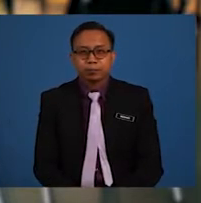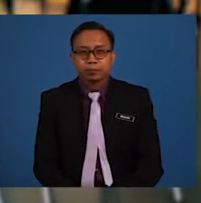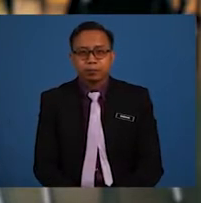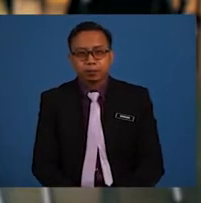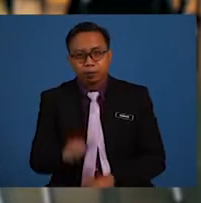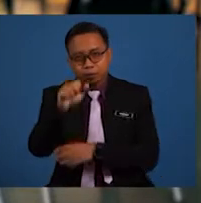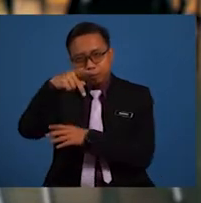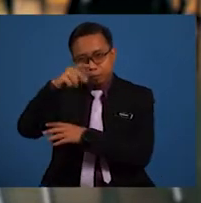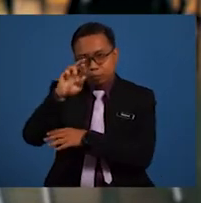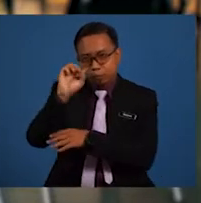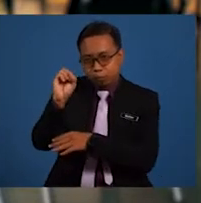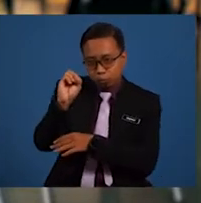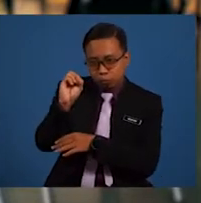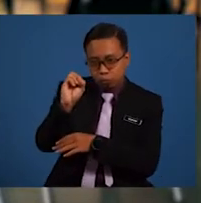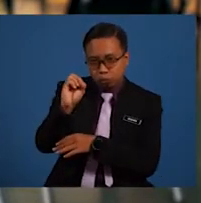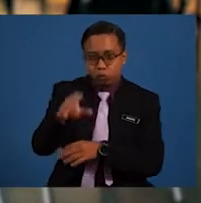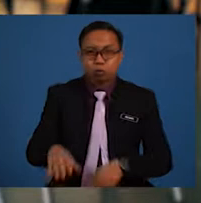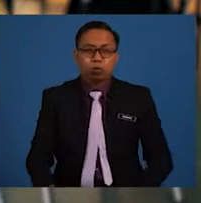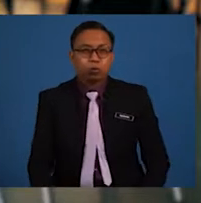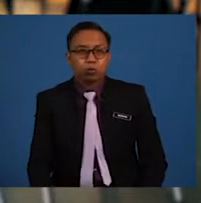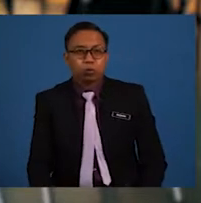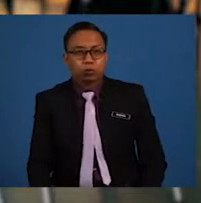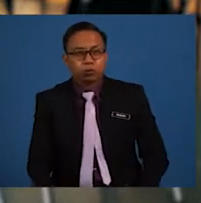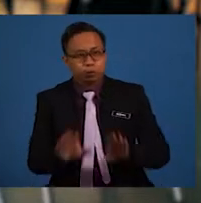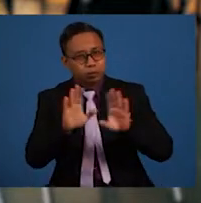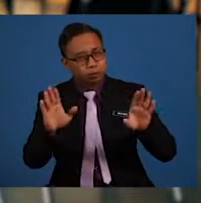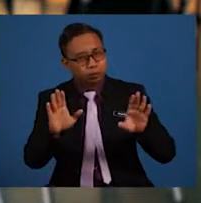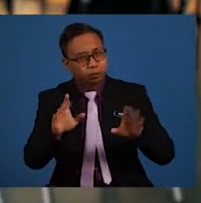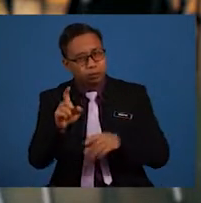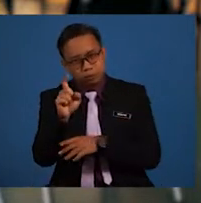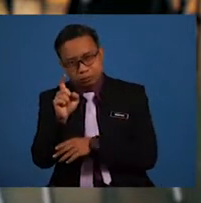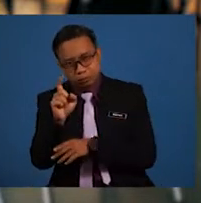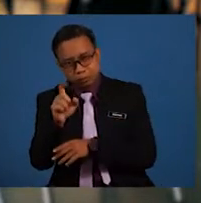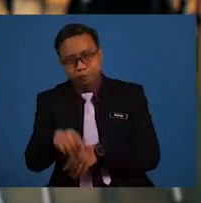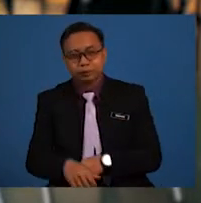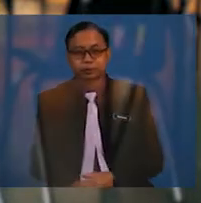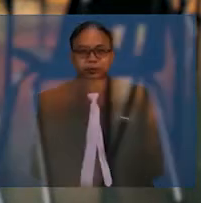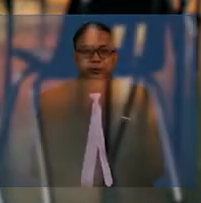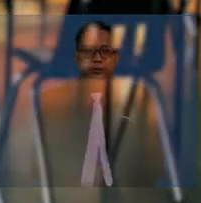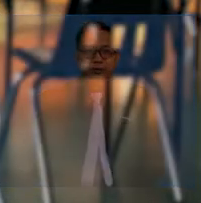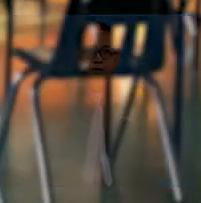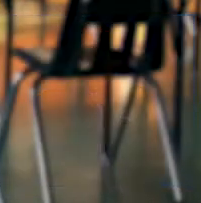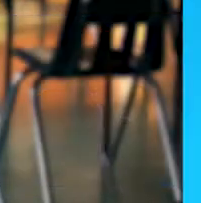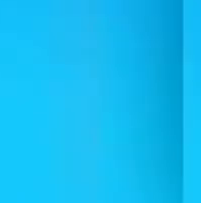A profession of undying affection.